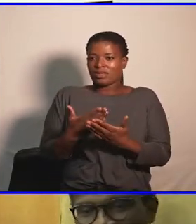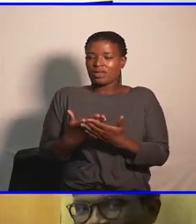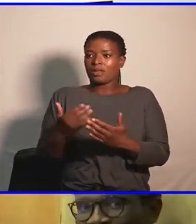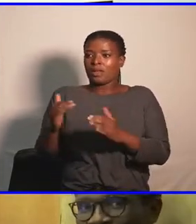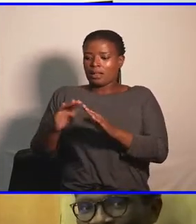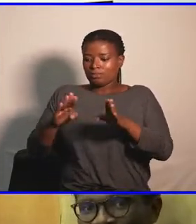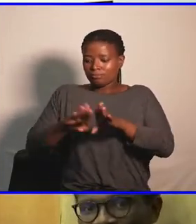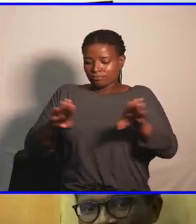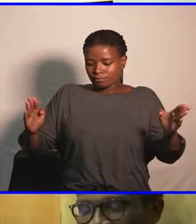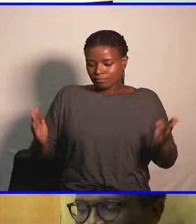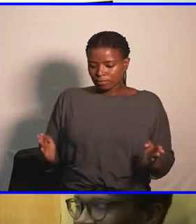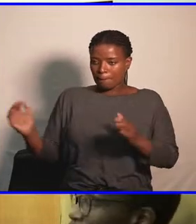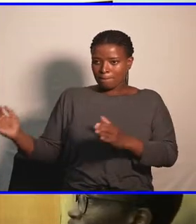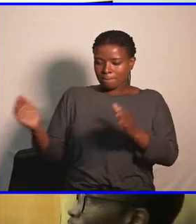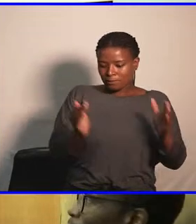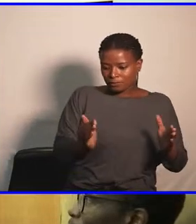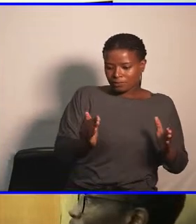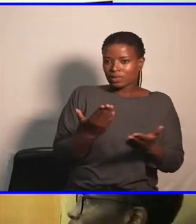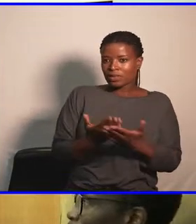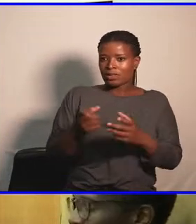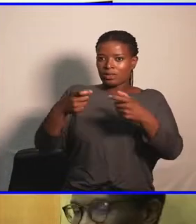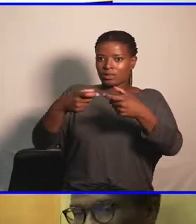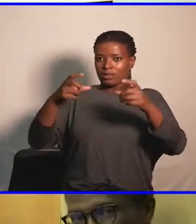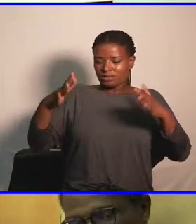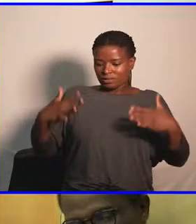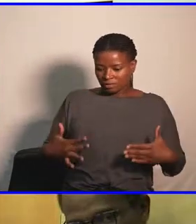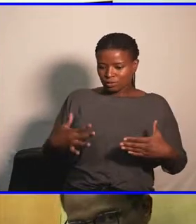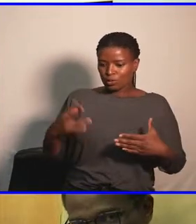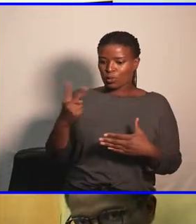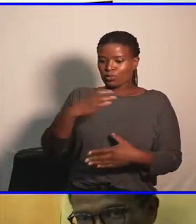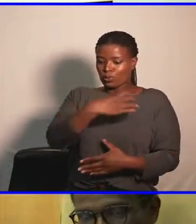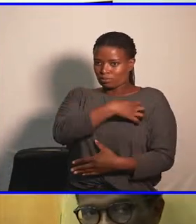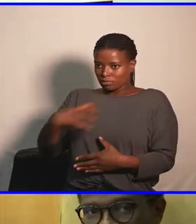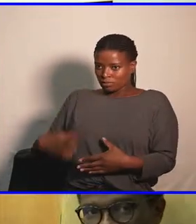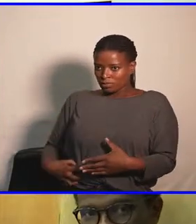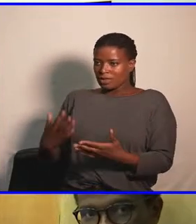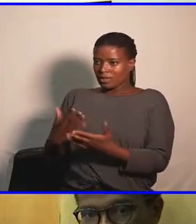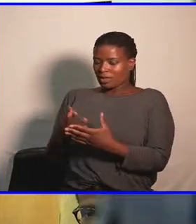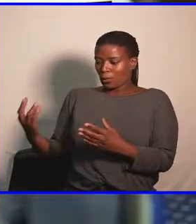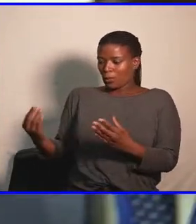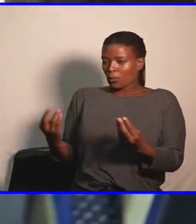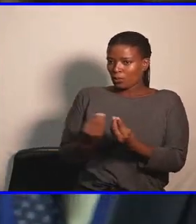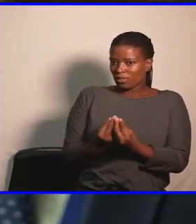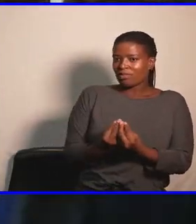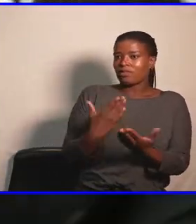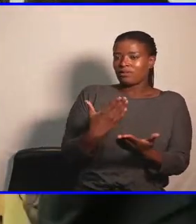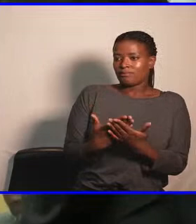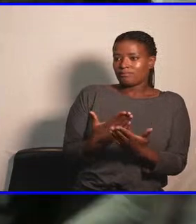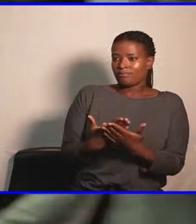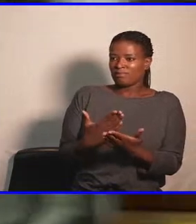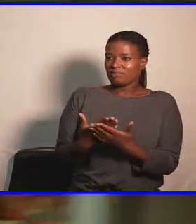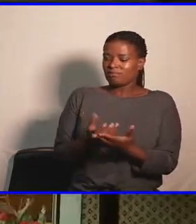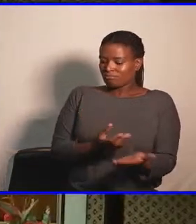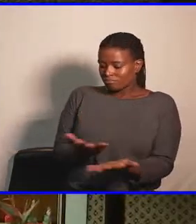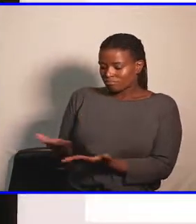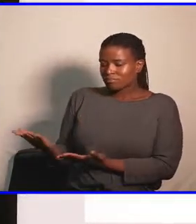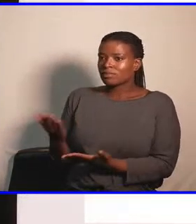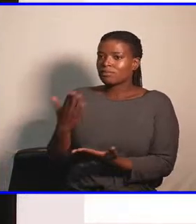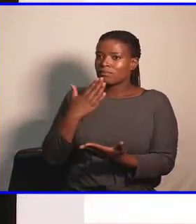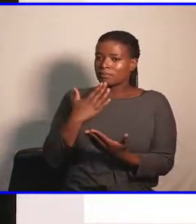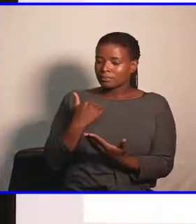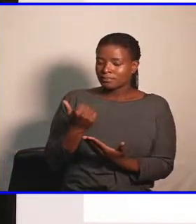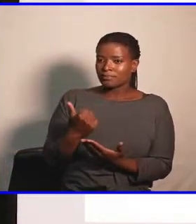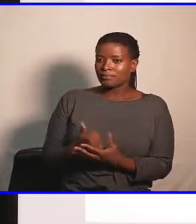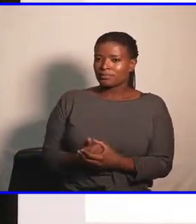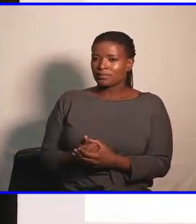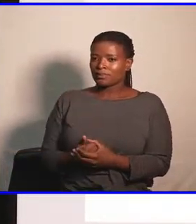table so that our Commissioner and our President can be able to do the cutting for us. Over to you, Commissioner and the President.